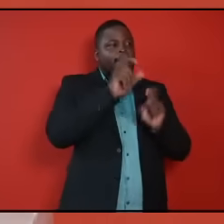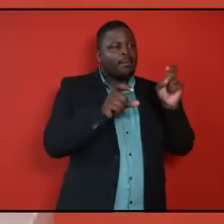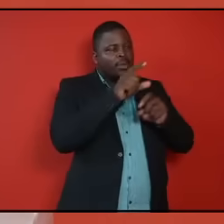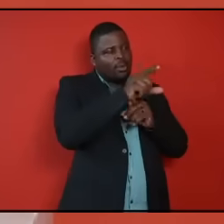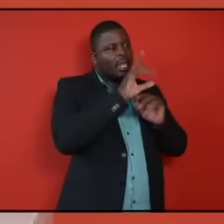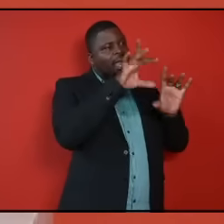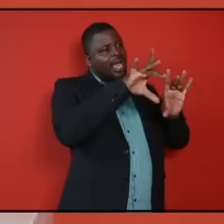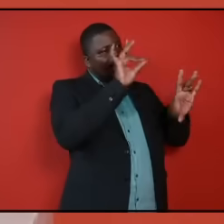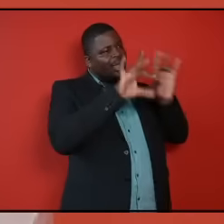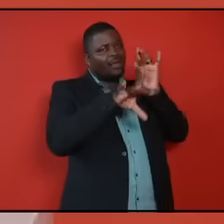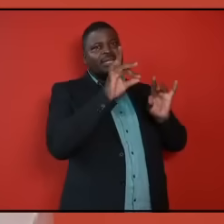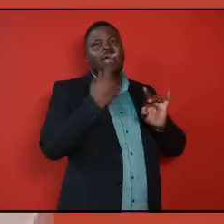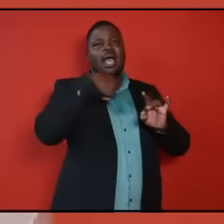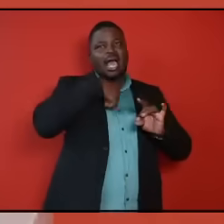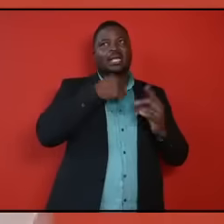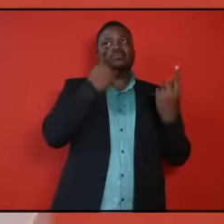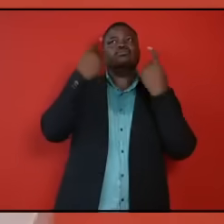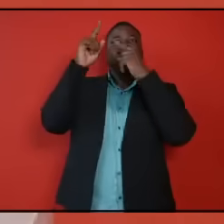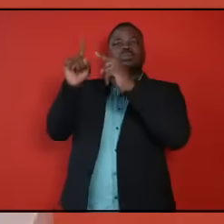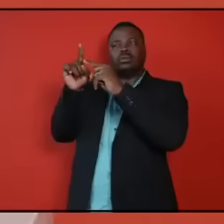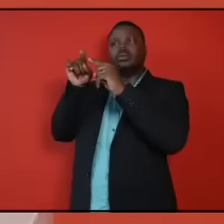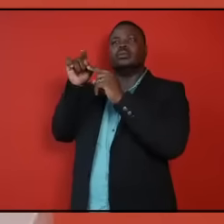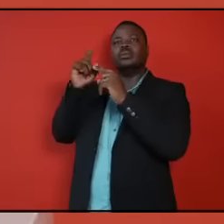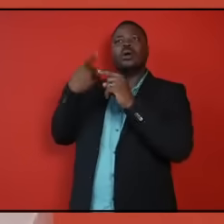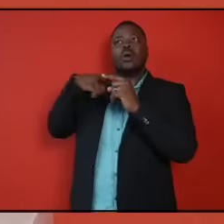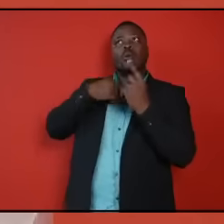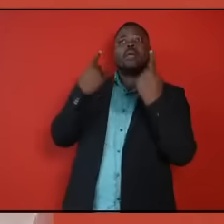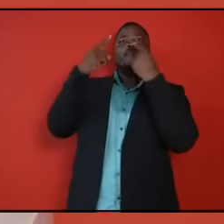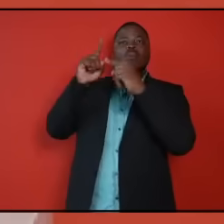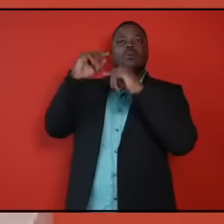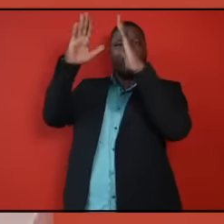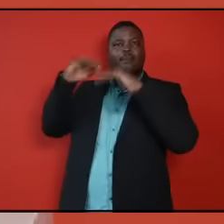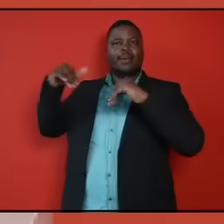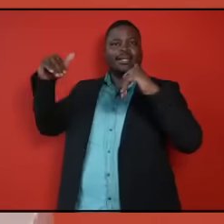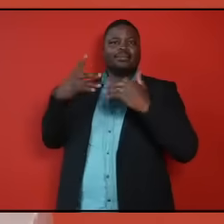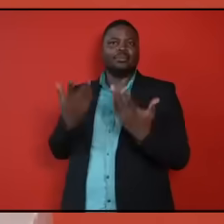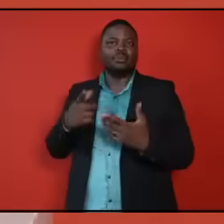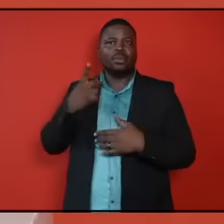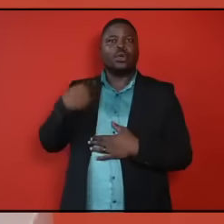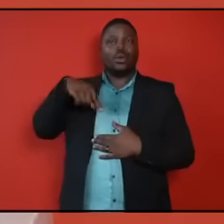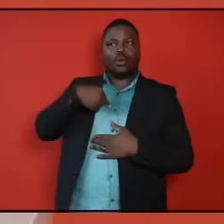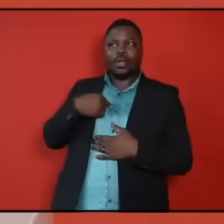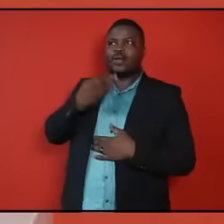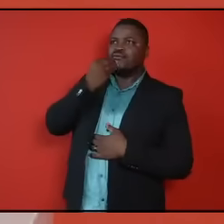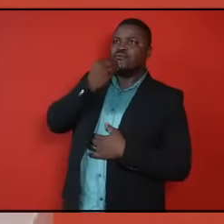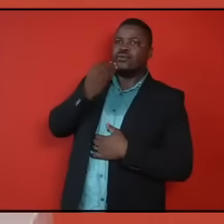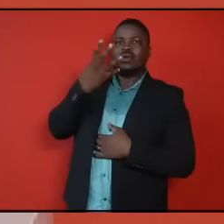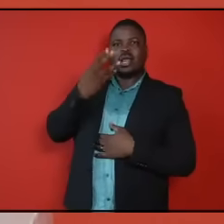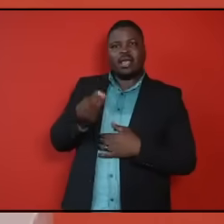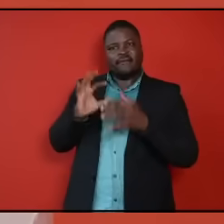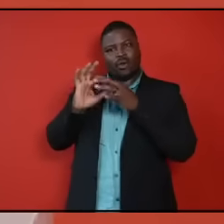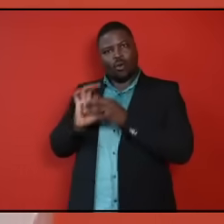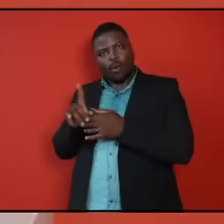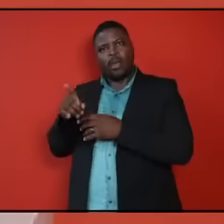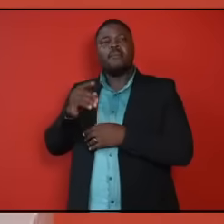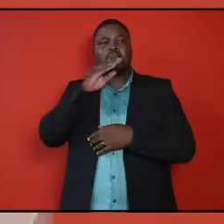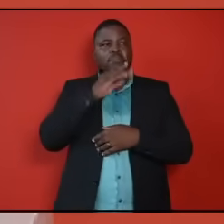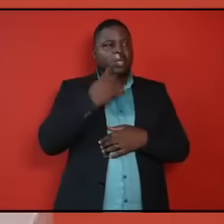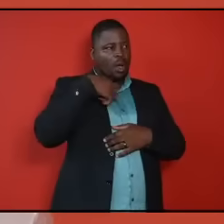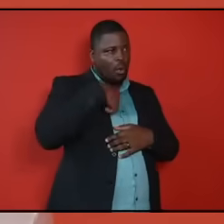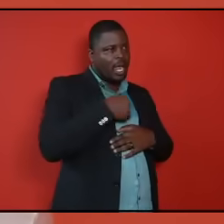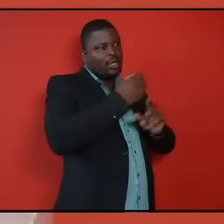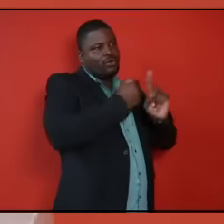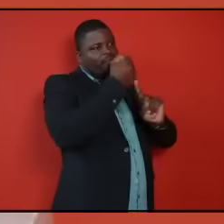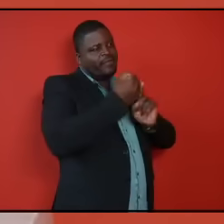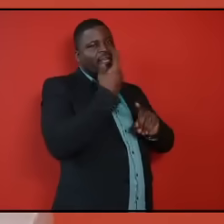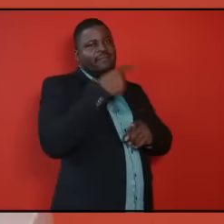salary. We can't say because we have food we are eating at home, we must not fight for those who don't eat. Because for us, it's